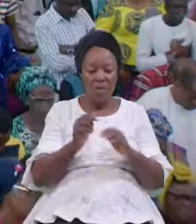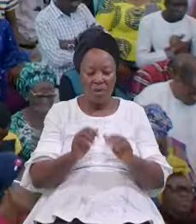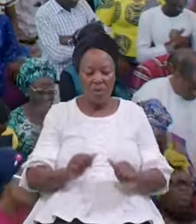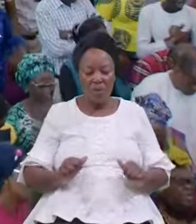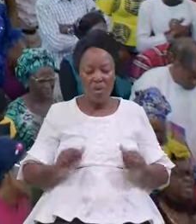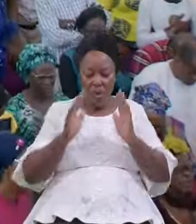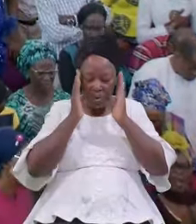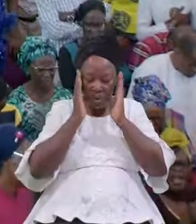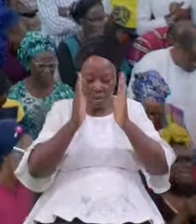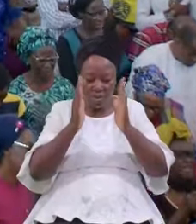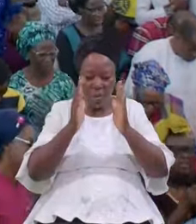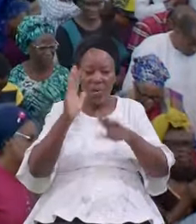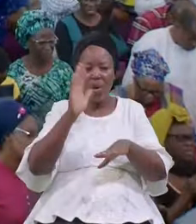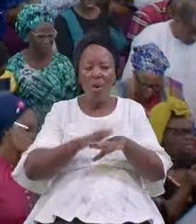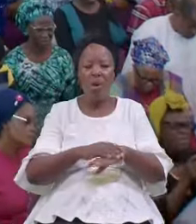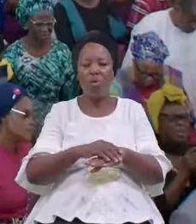Concentrate on love.